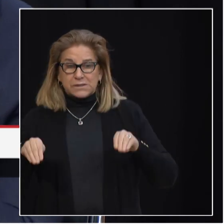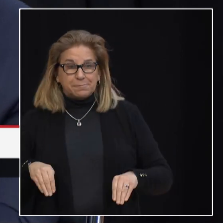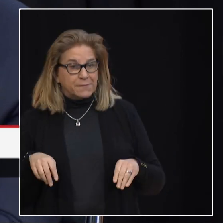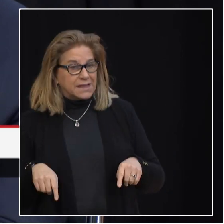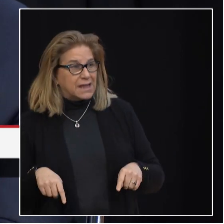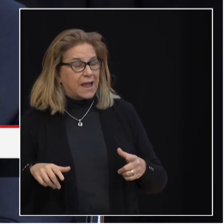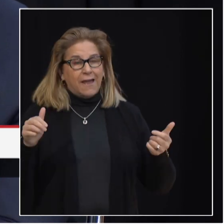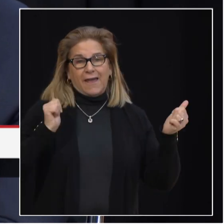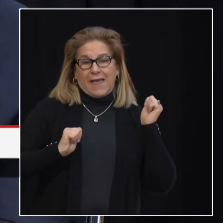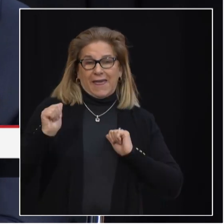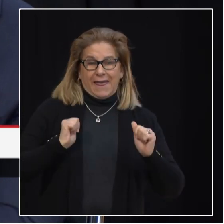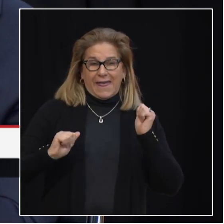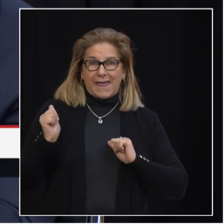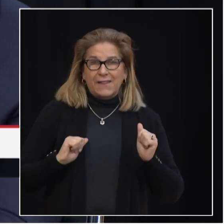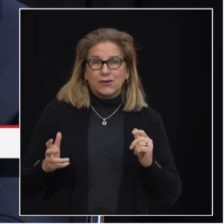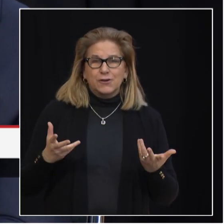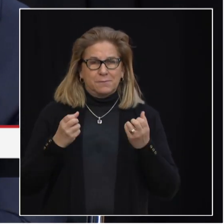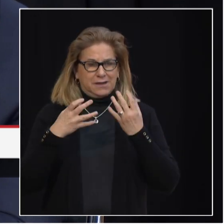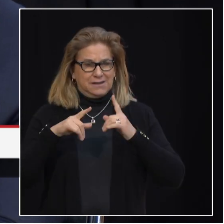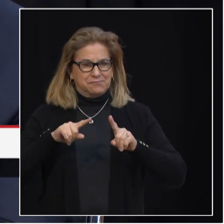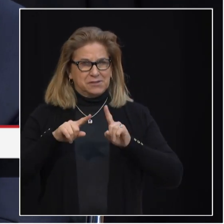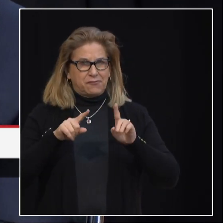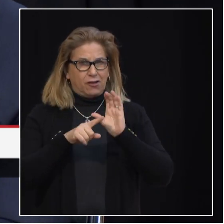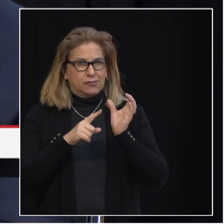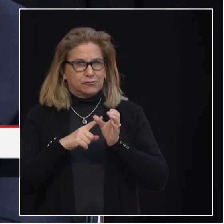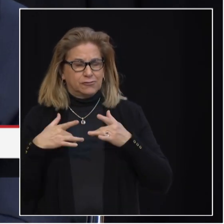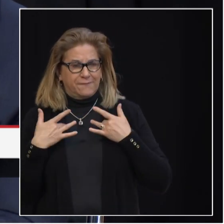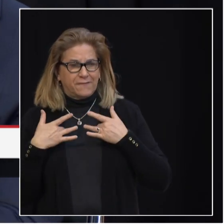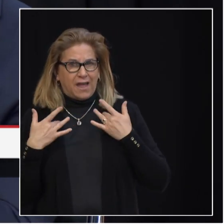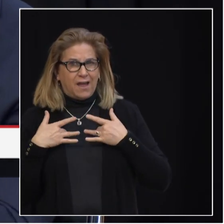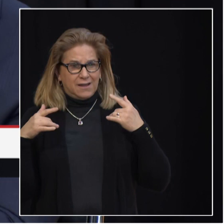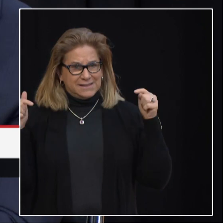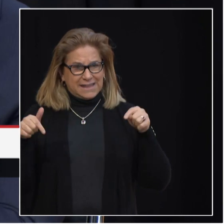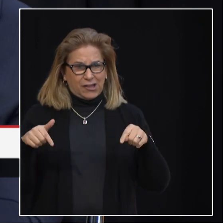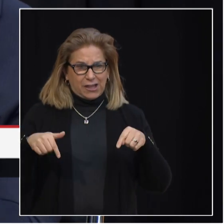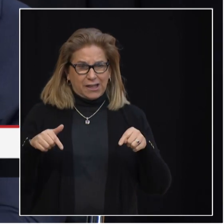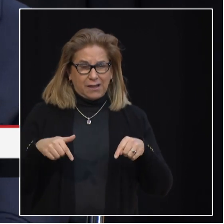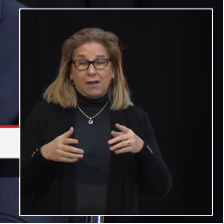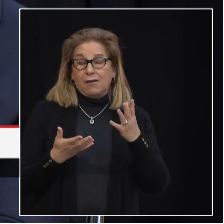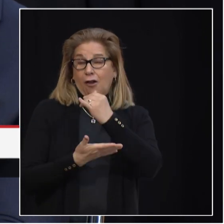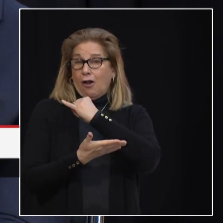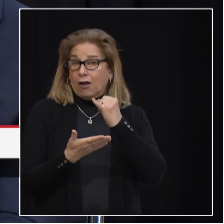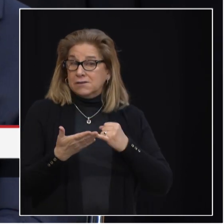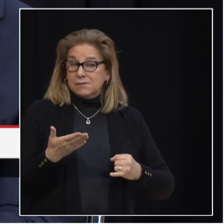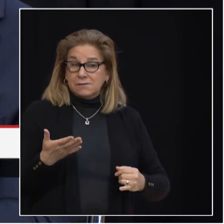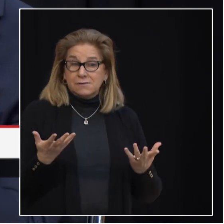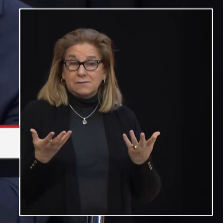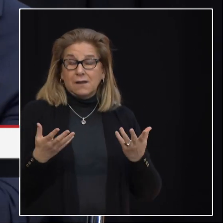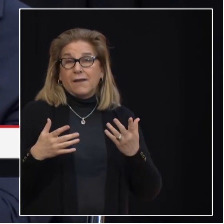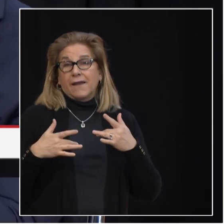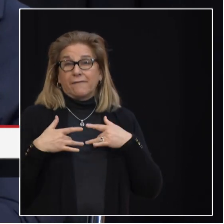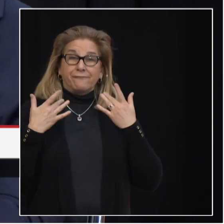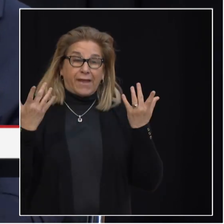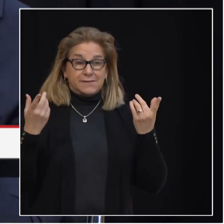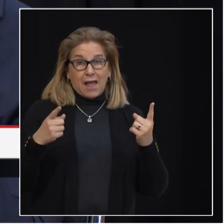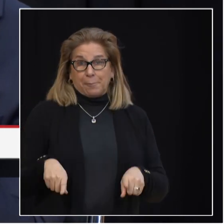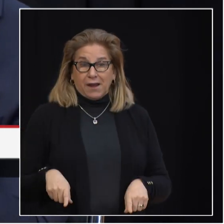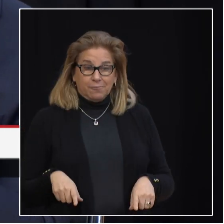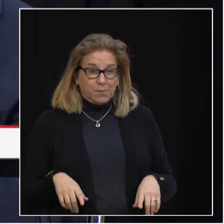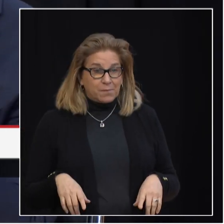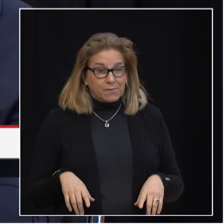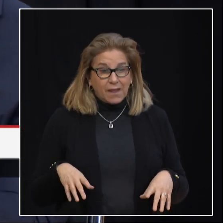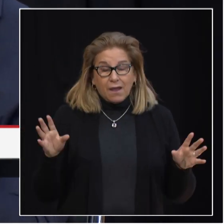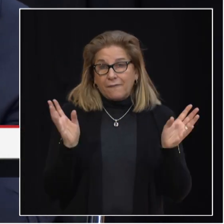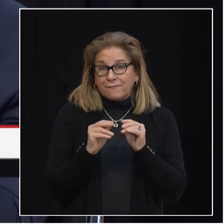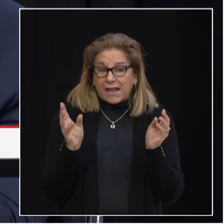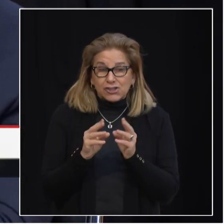people, the culture that is developed and reflected in our art. It's the events that happen at the Capital One Arena. It's the conventions and the